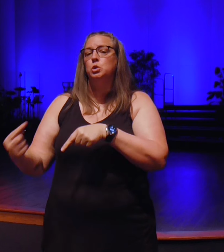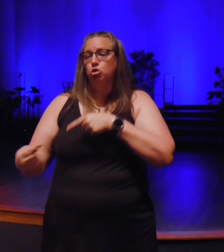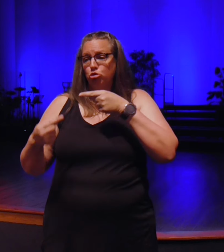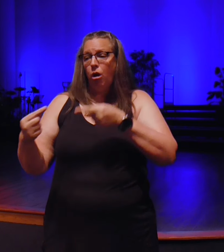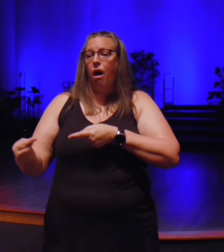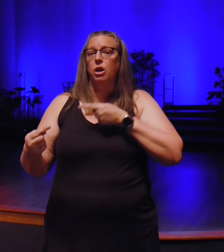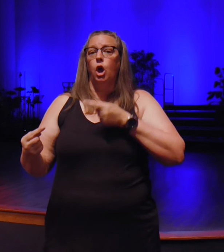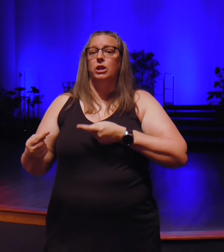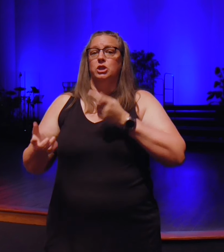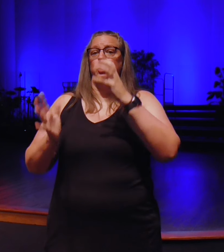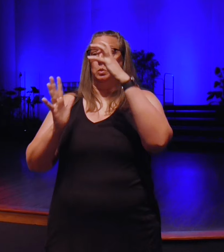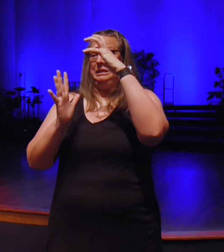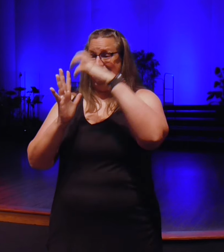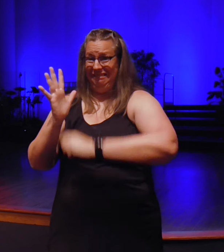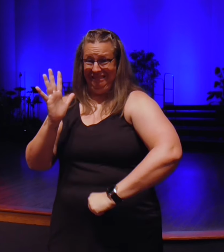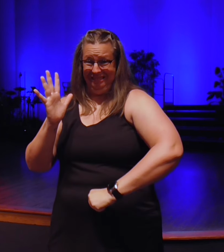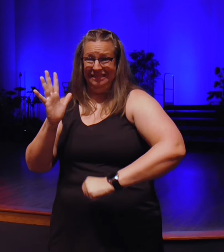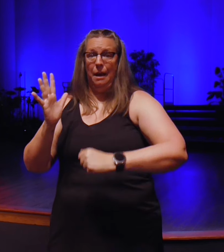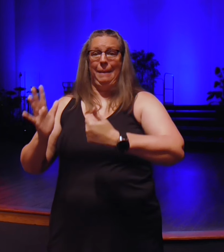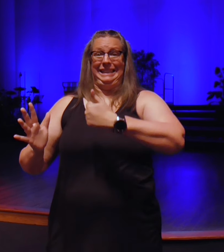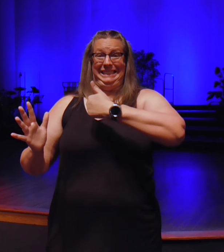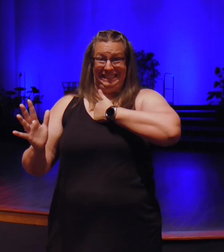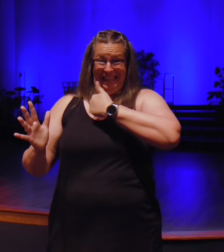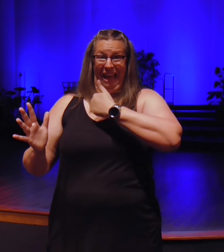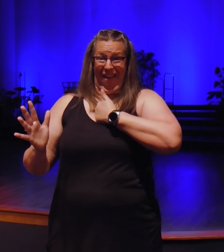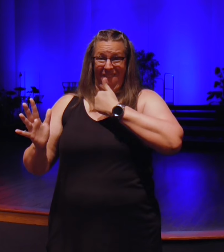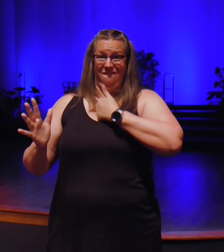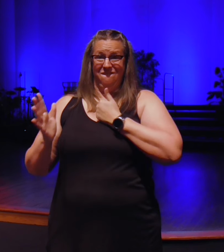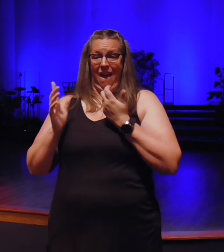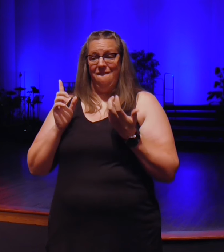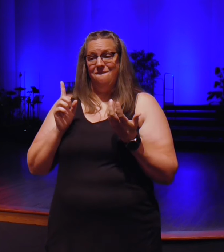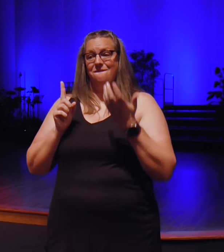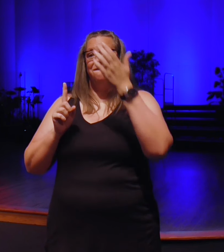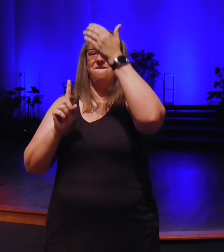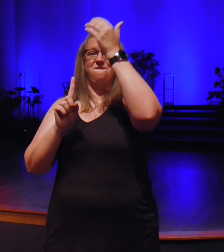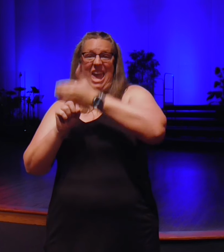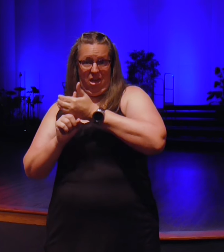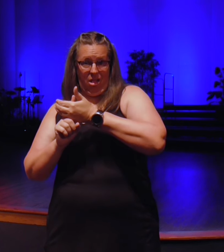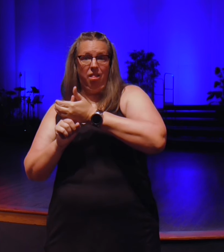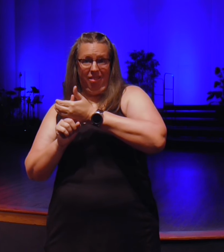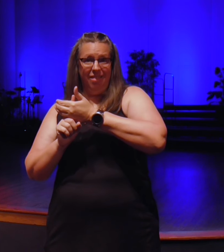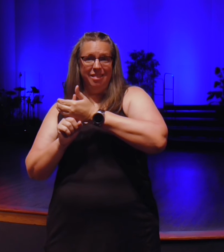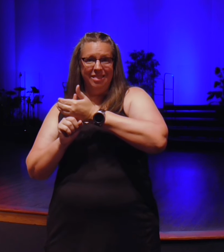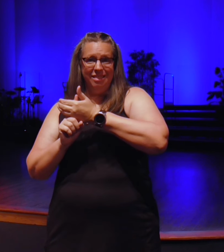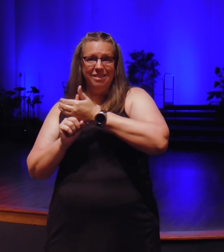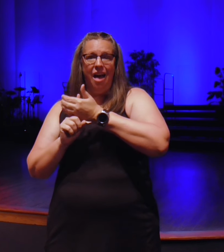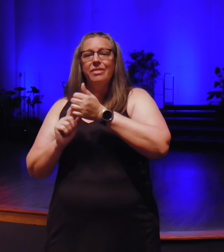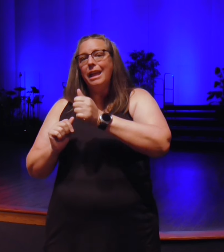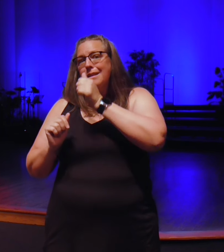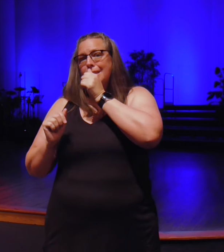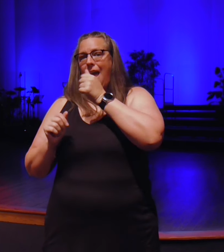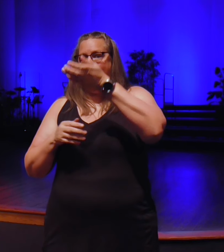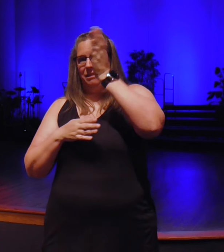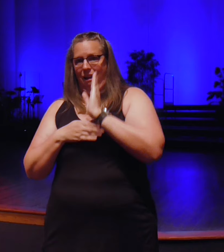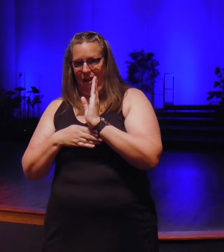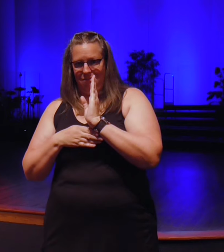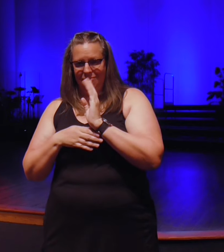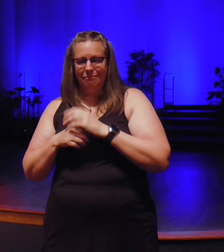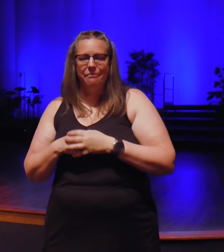the self-created veil that hides him from you. It's such an interesting